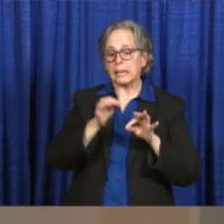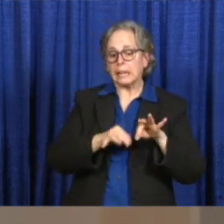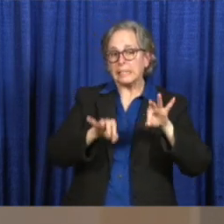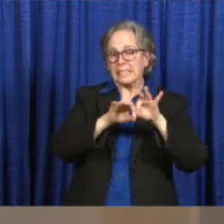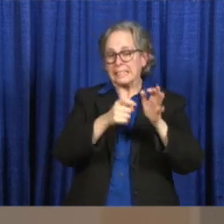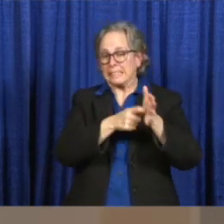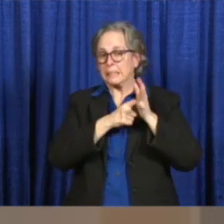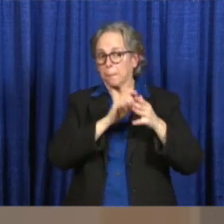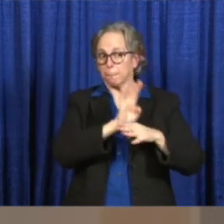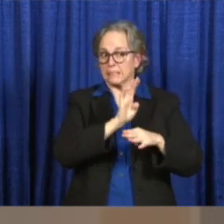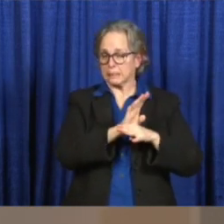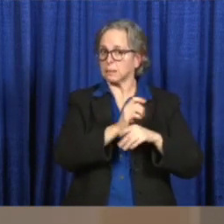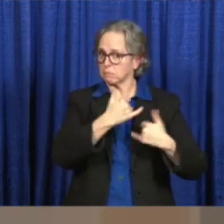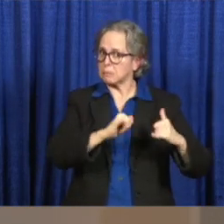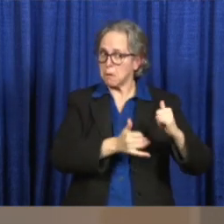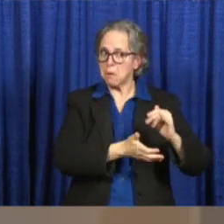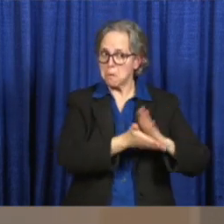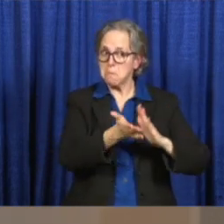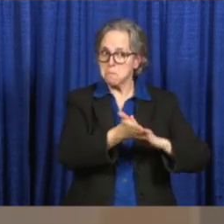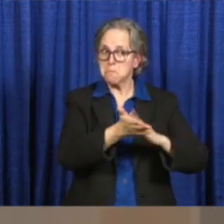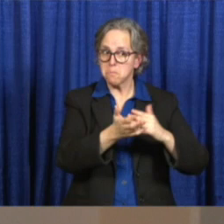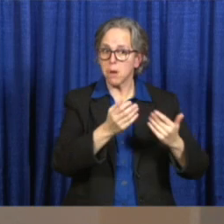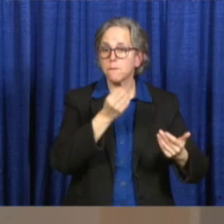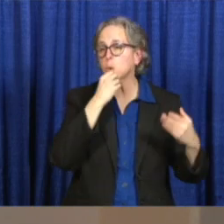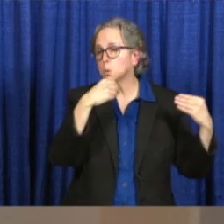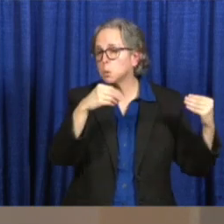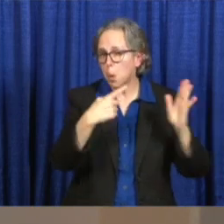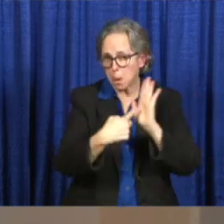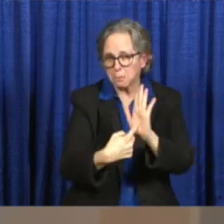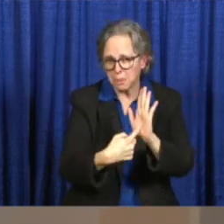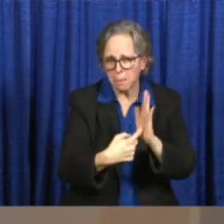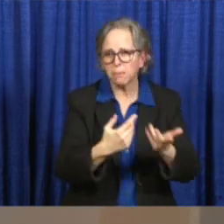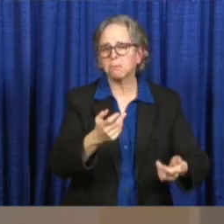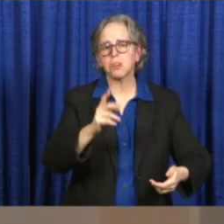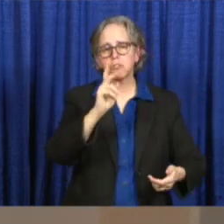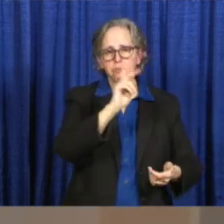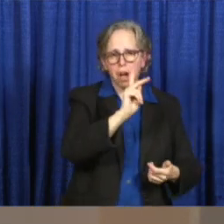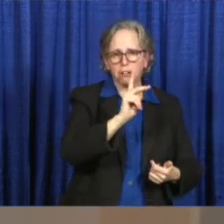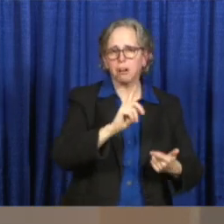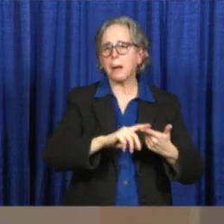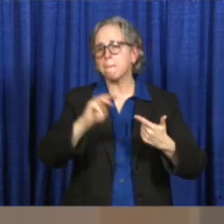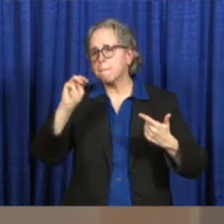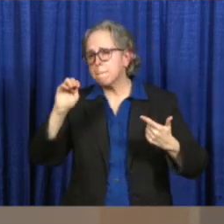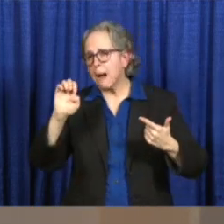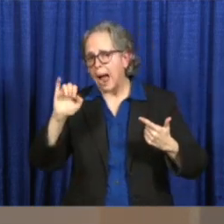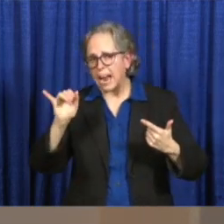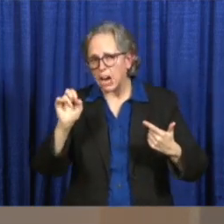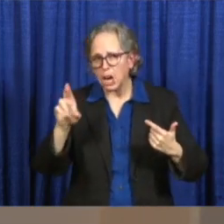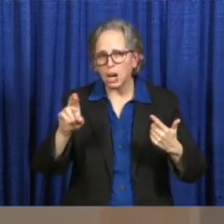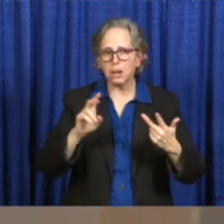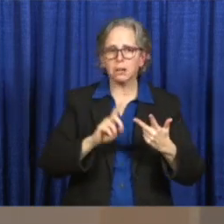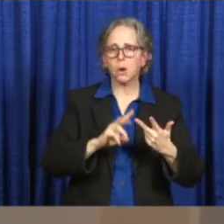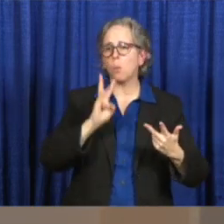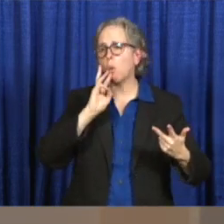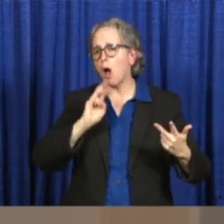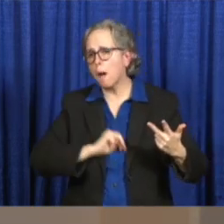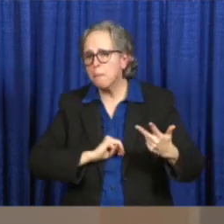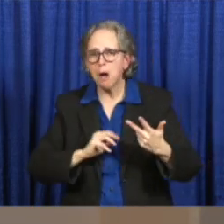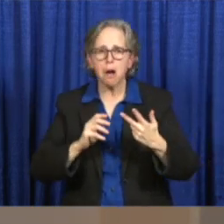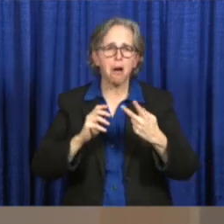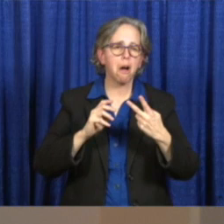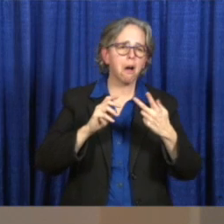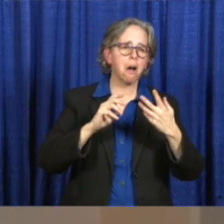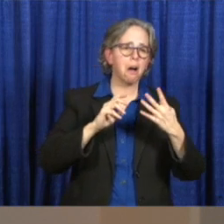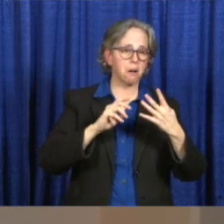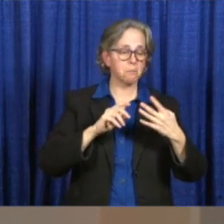grocery stores, maybe the Krogers, the Meijers, the Walmarts out there. And we have been pretty forceful